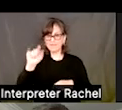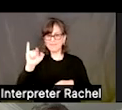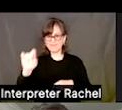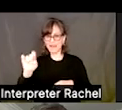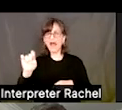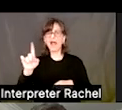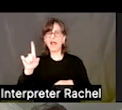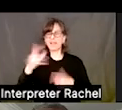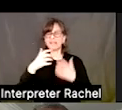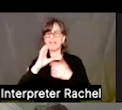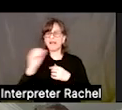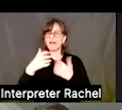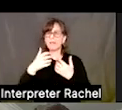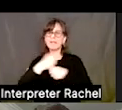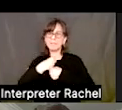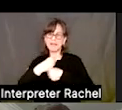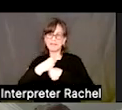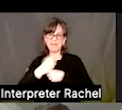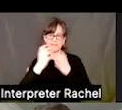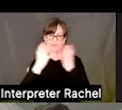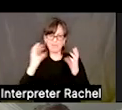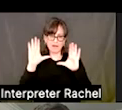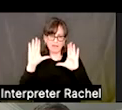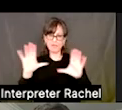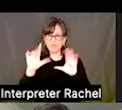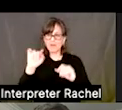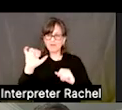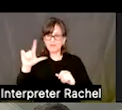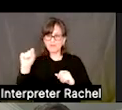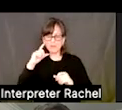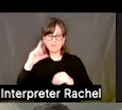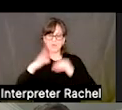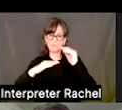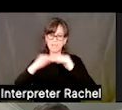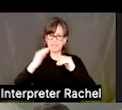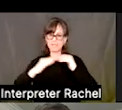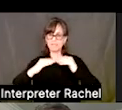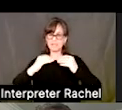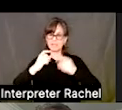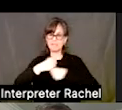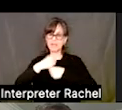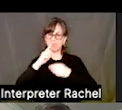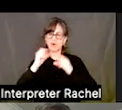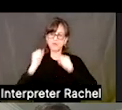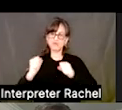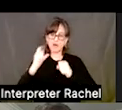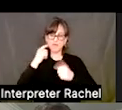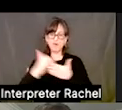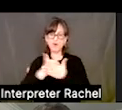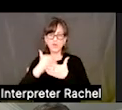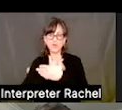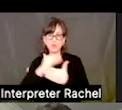manufactures a lot of the braces that go into buildings to make them strong, either at new construction or in